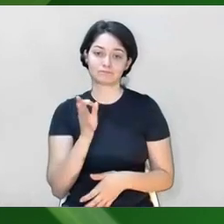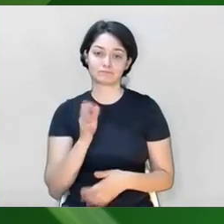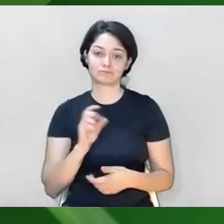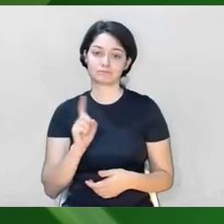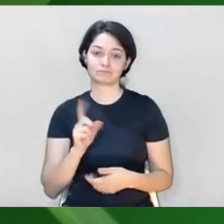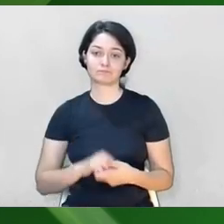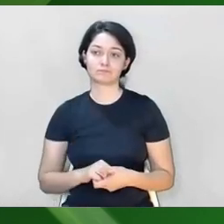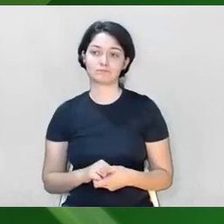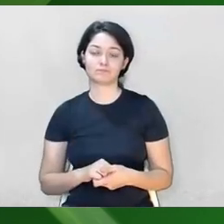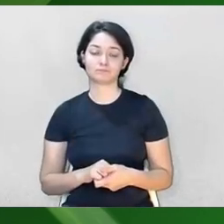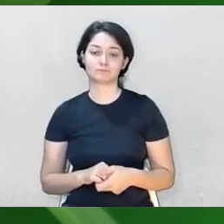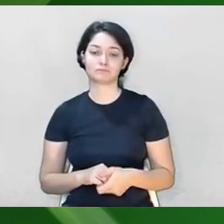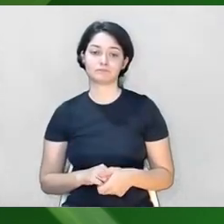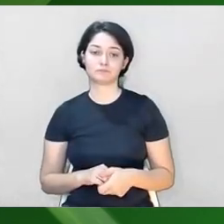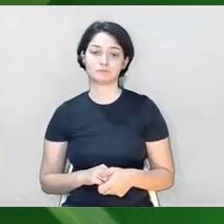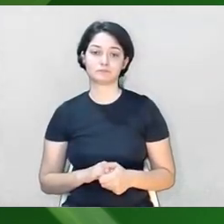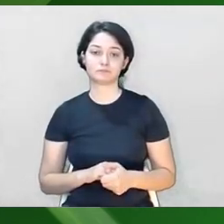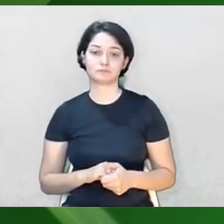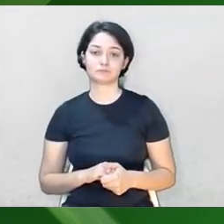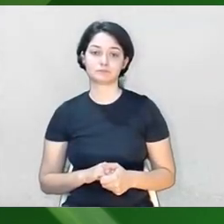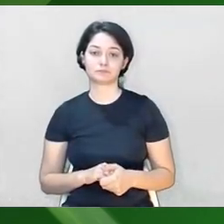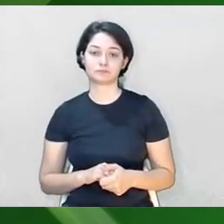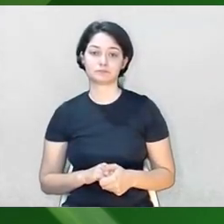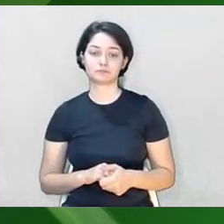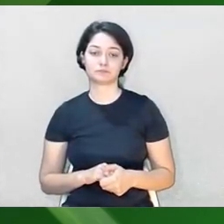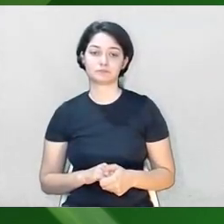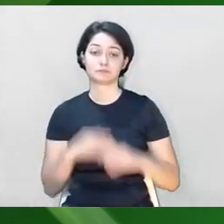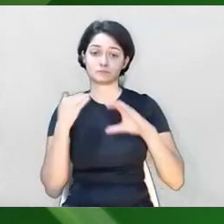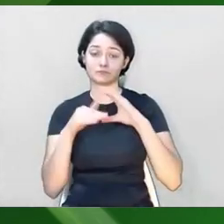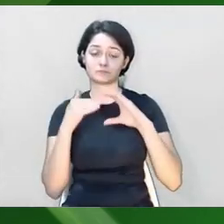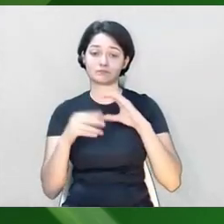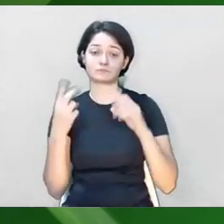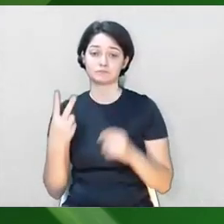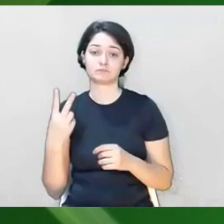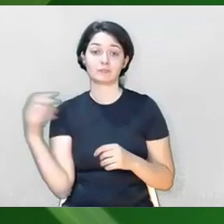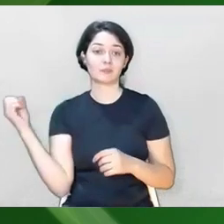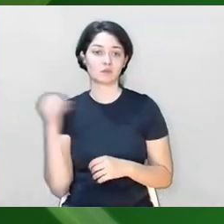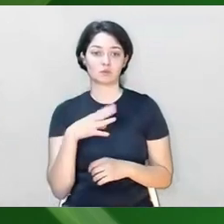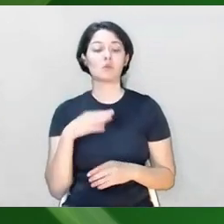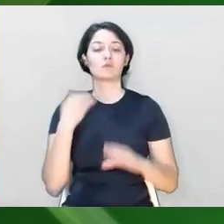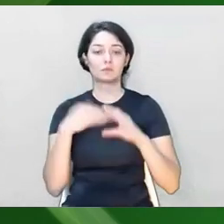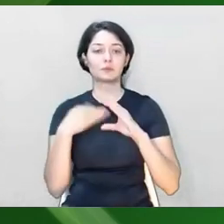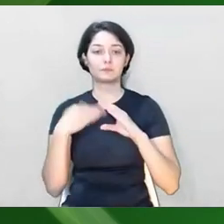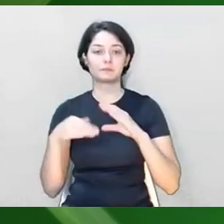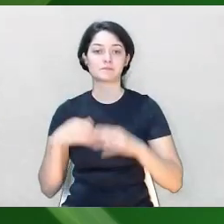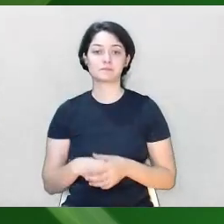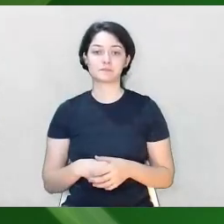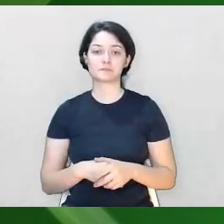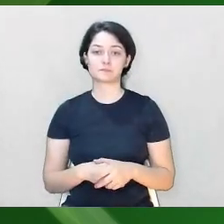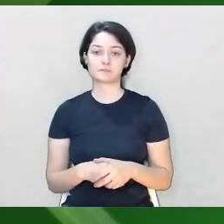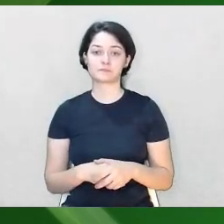But the day goes on, André goes home, and in the evening he's looking at his emails, and there's a new email from the Agile